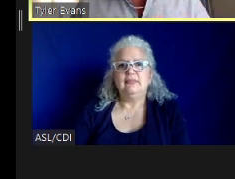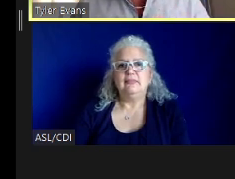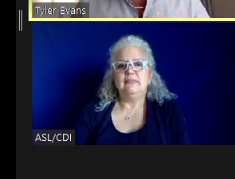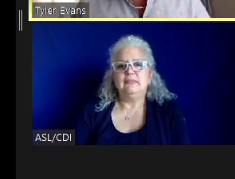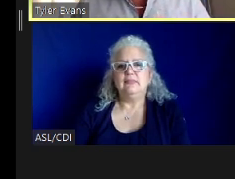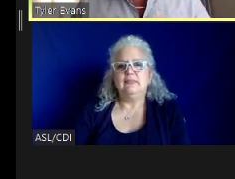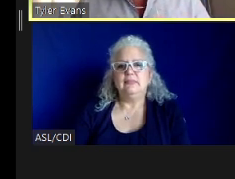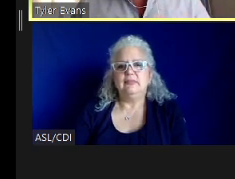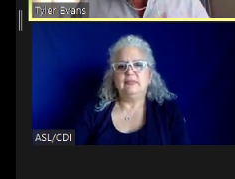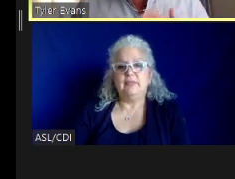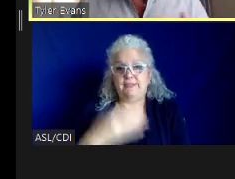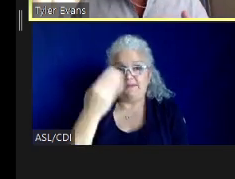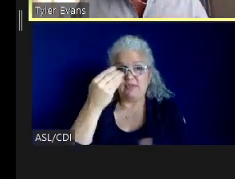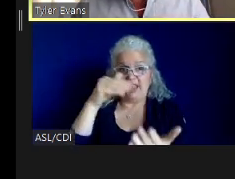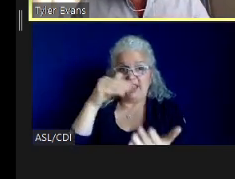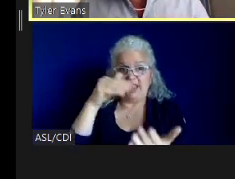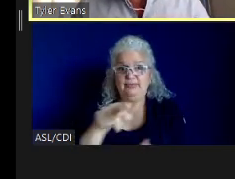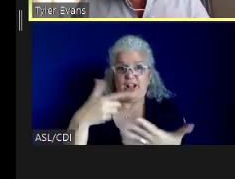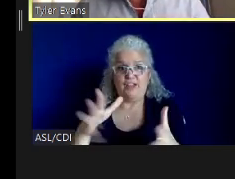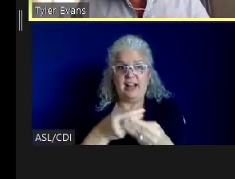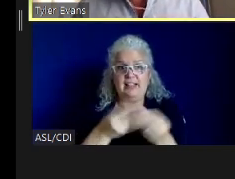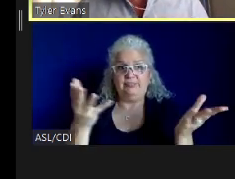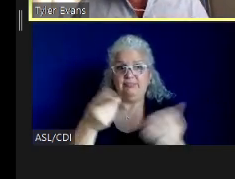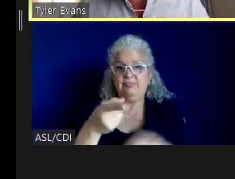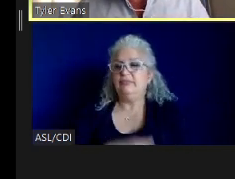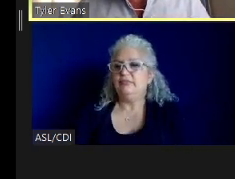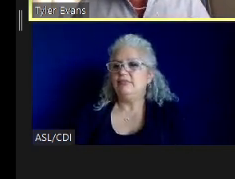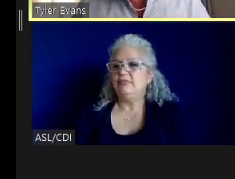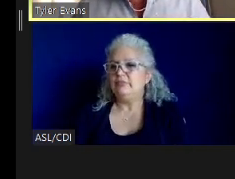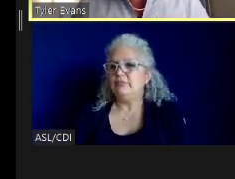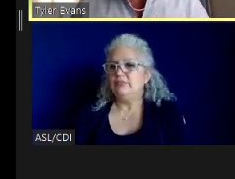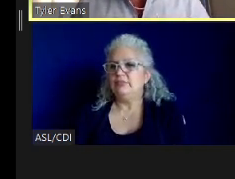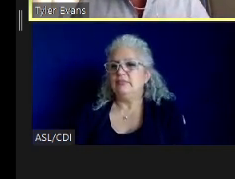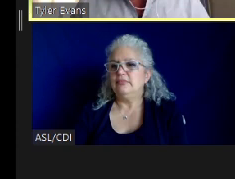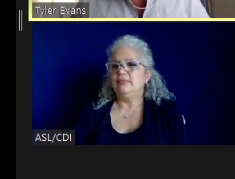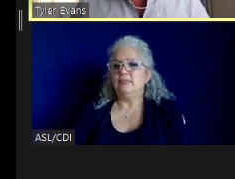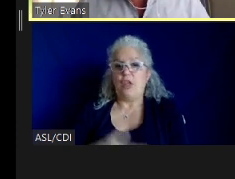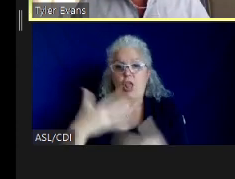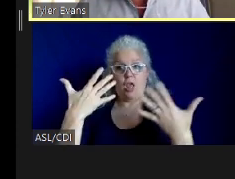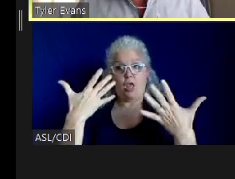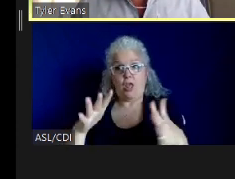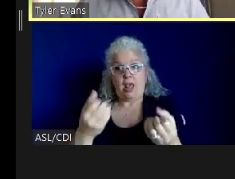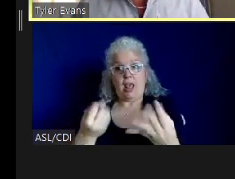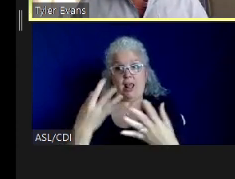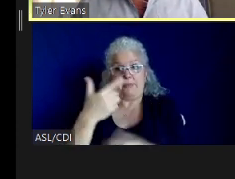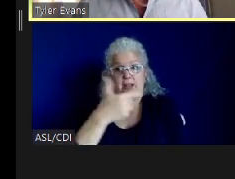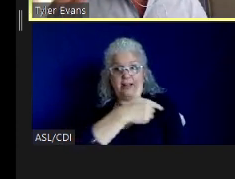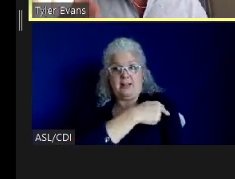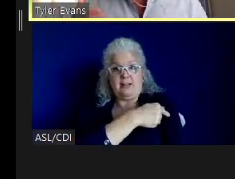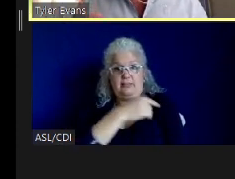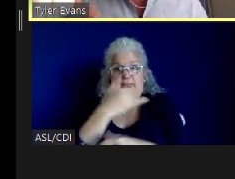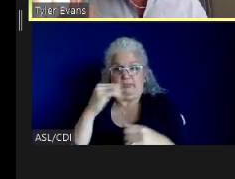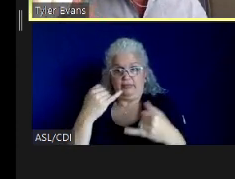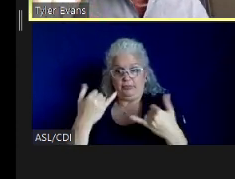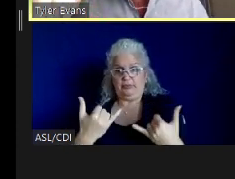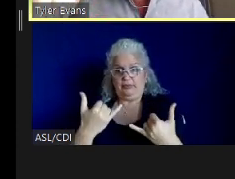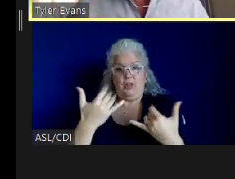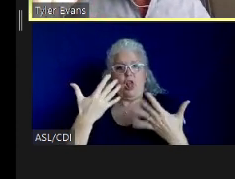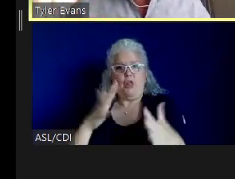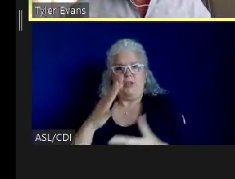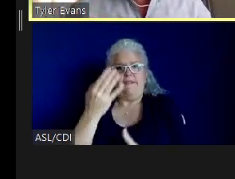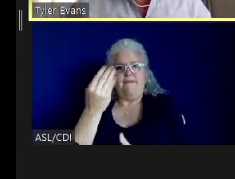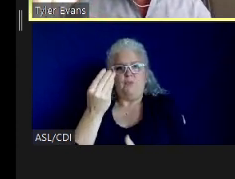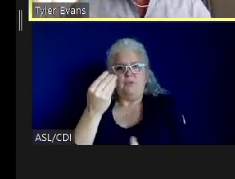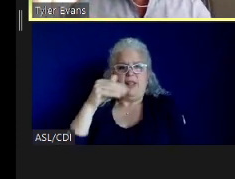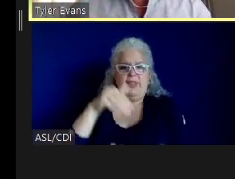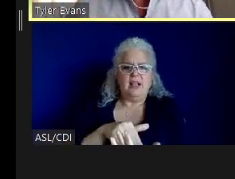doses that have actually been administered or will be administered at the end of, today, it's 14,317. So if you see there, if